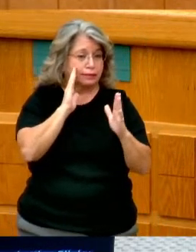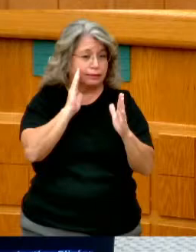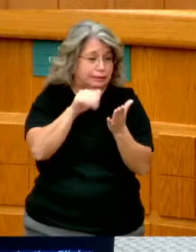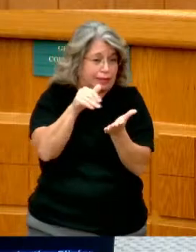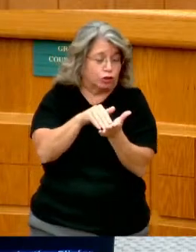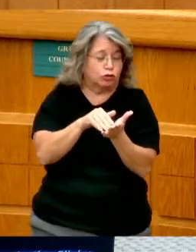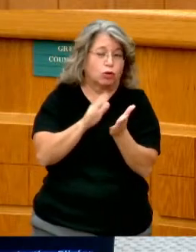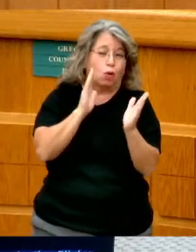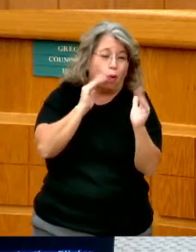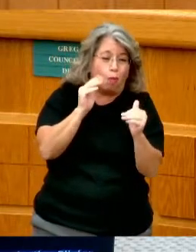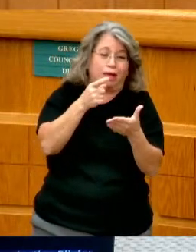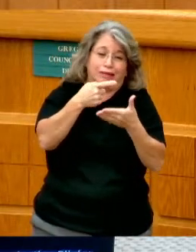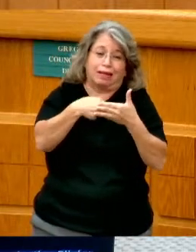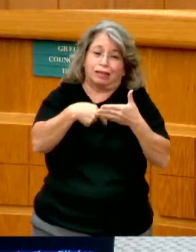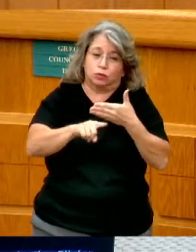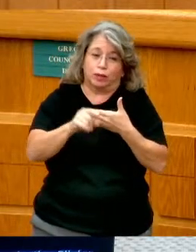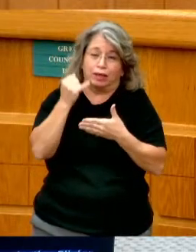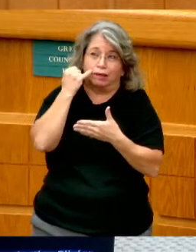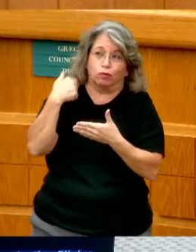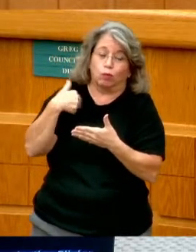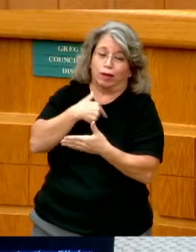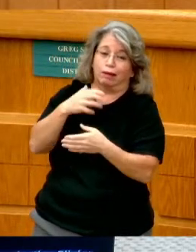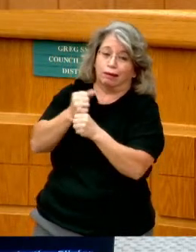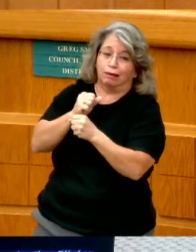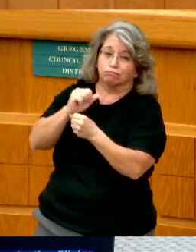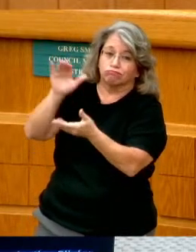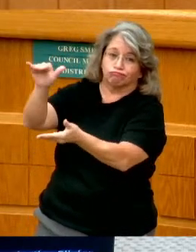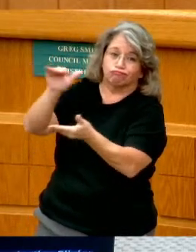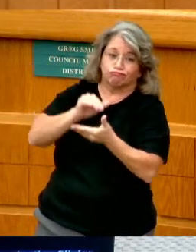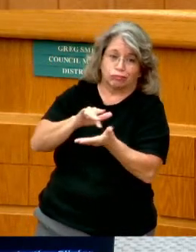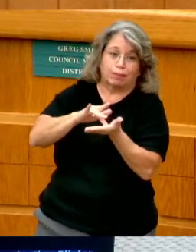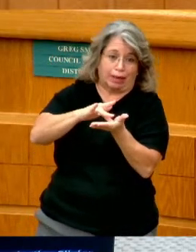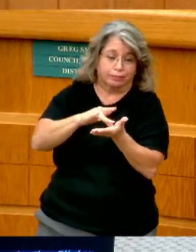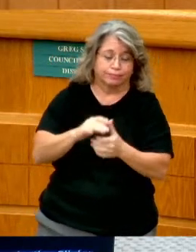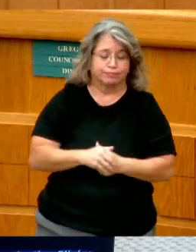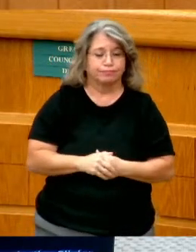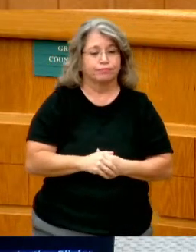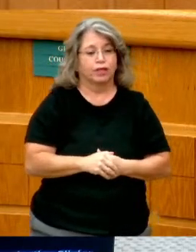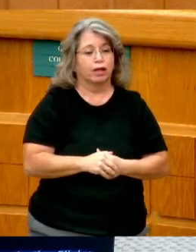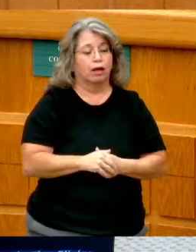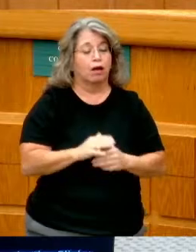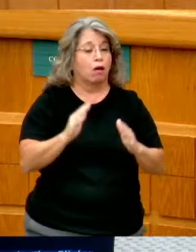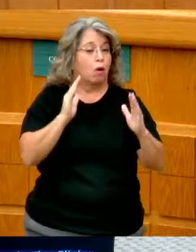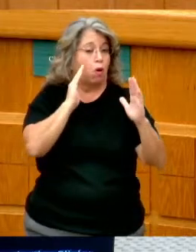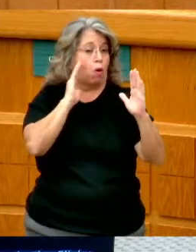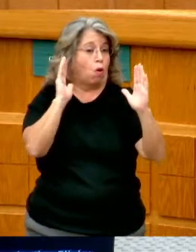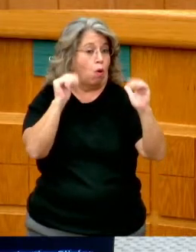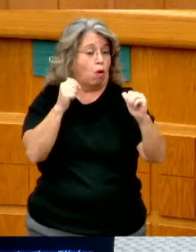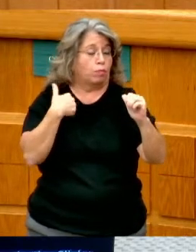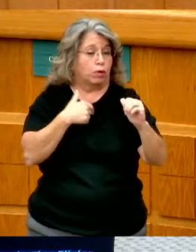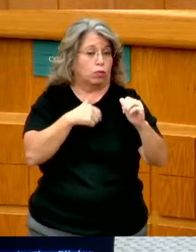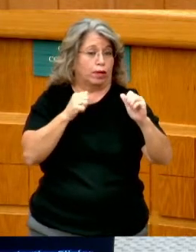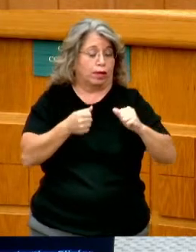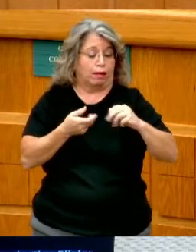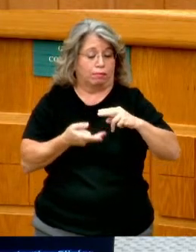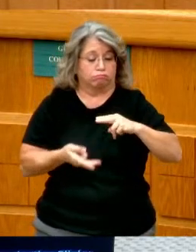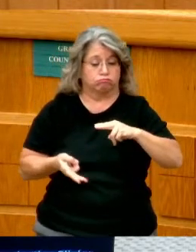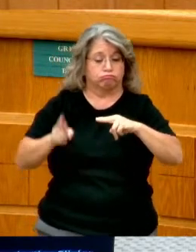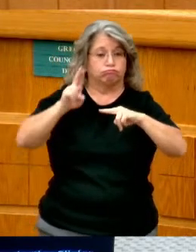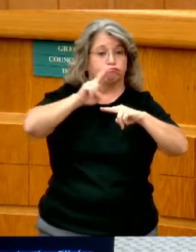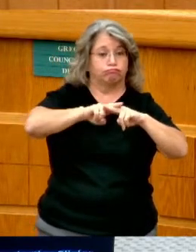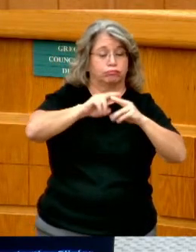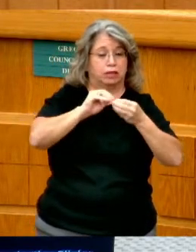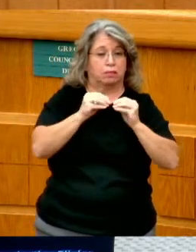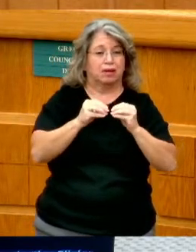our vaccinations. We're also hoping to increase the number for the American Bank Center